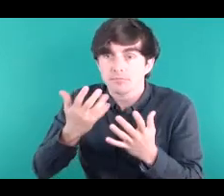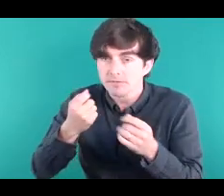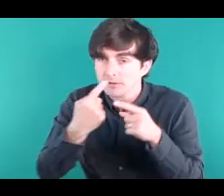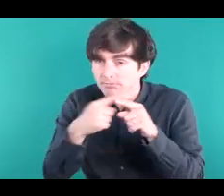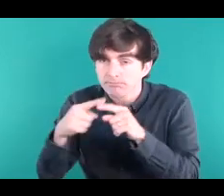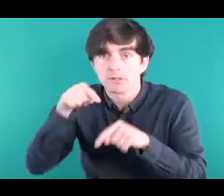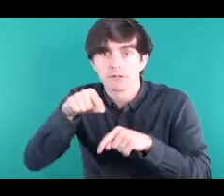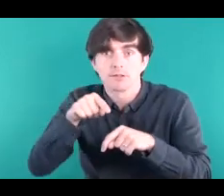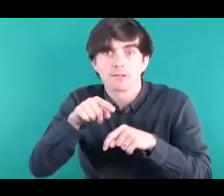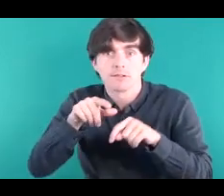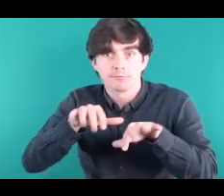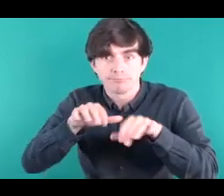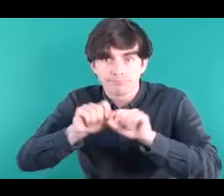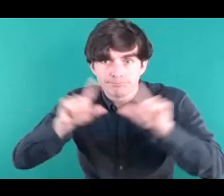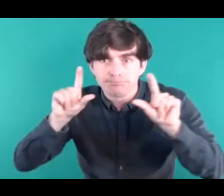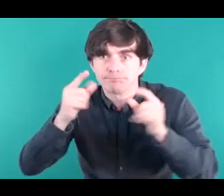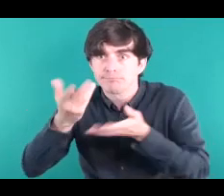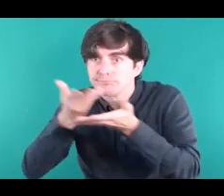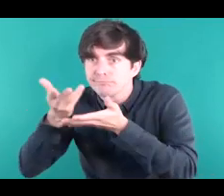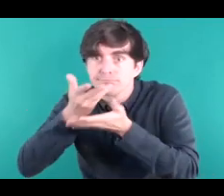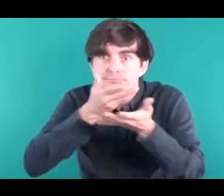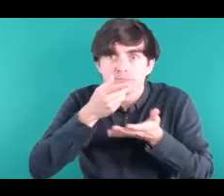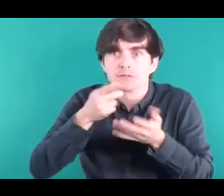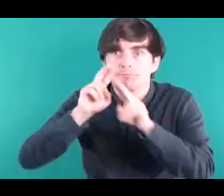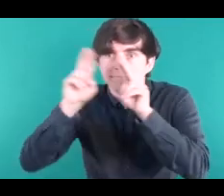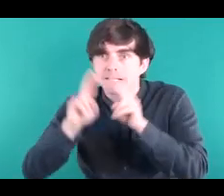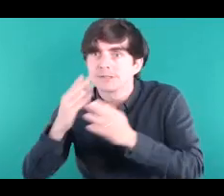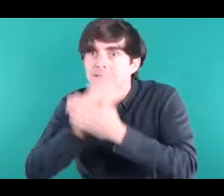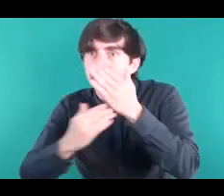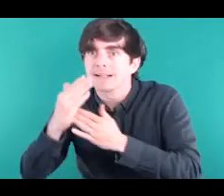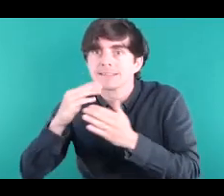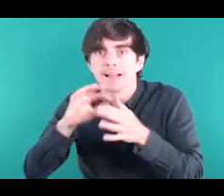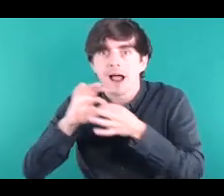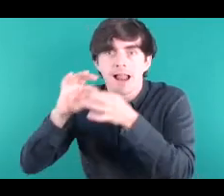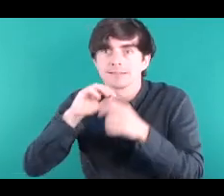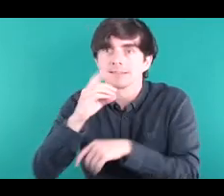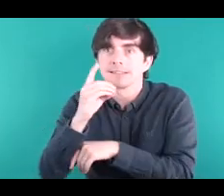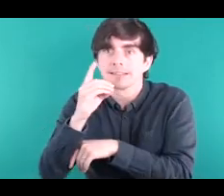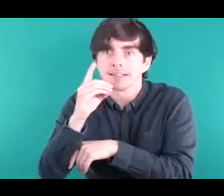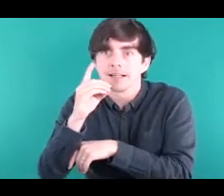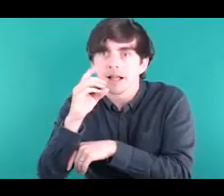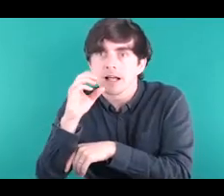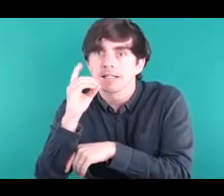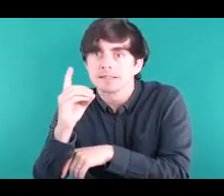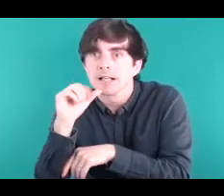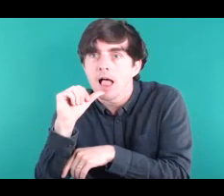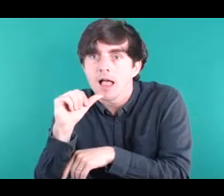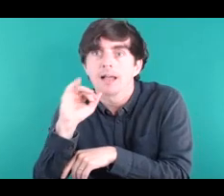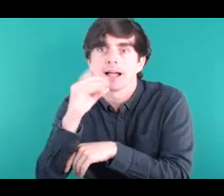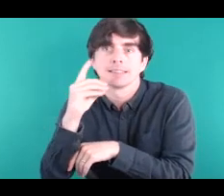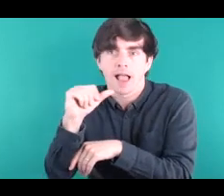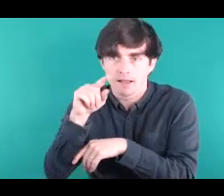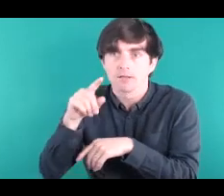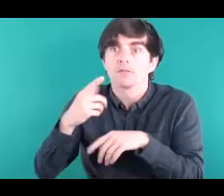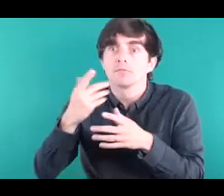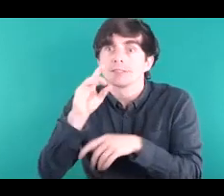nobody, is the challenges people face in getting access to information. But many DPOs mentioned